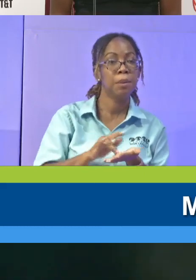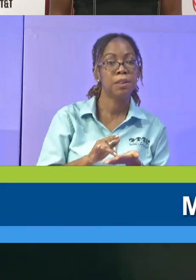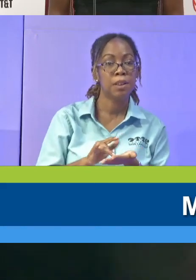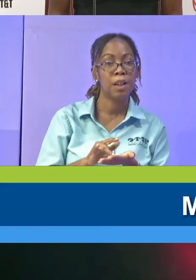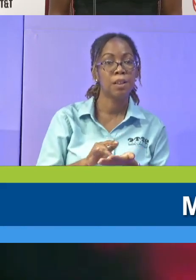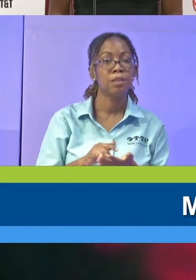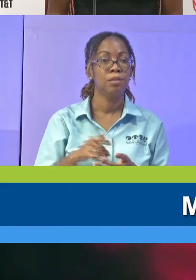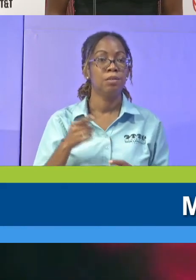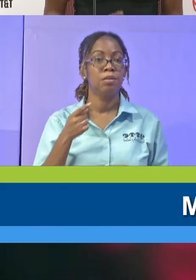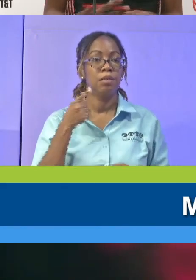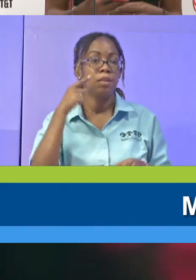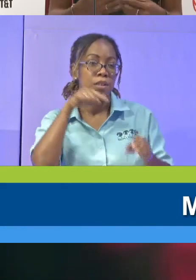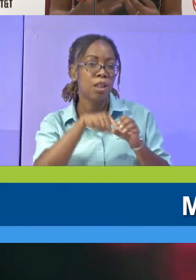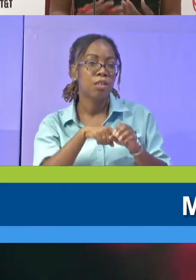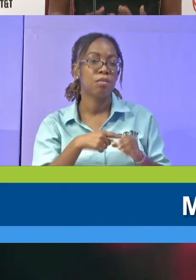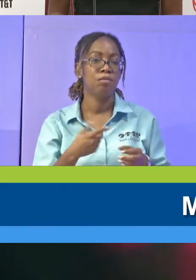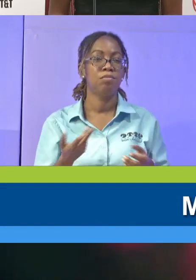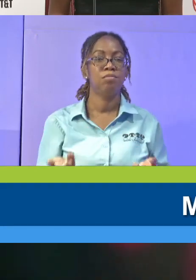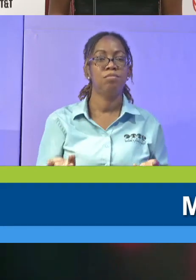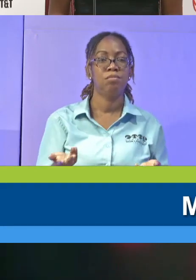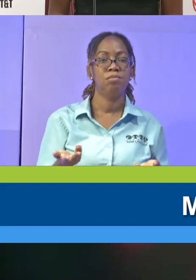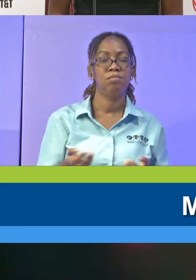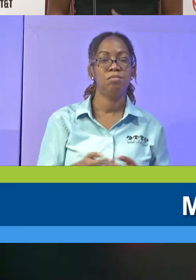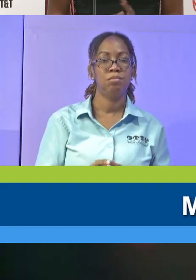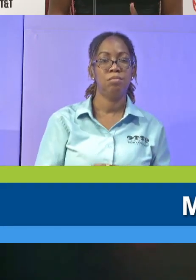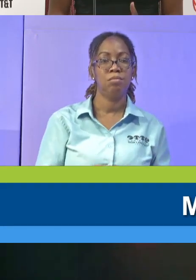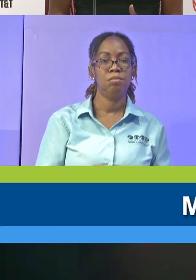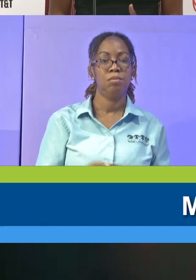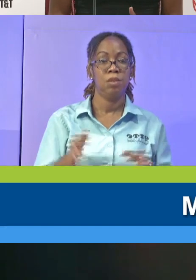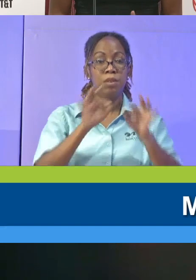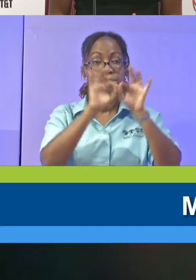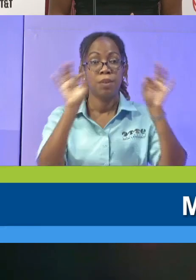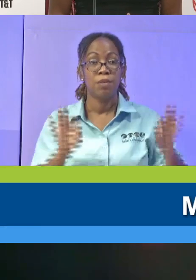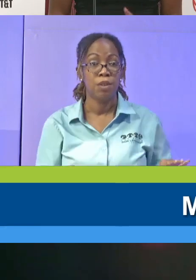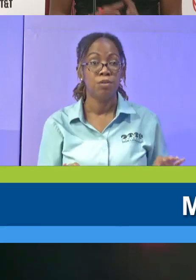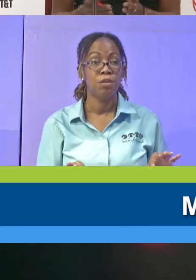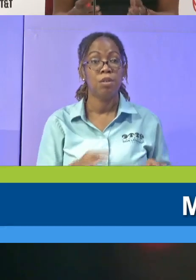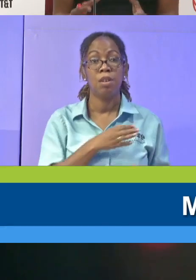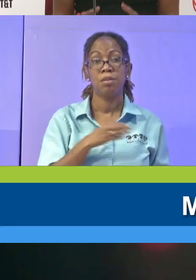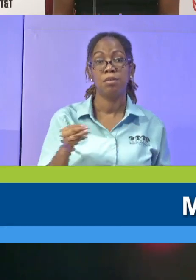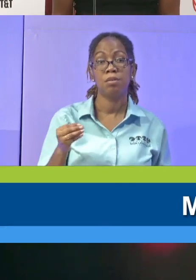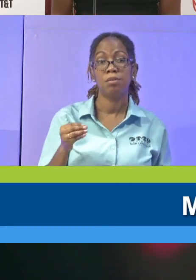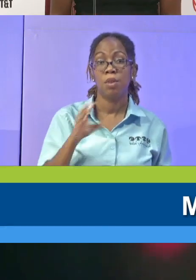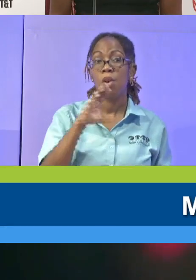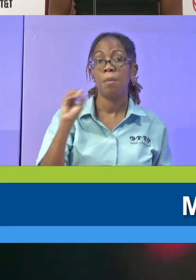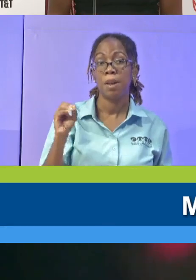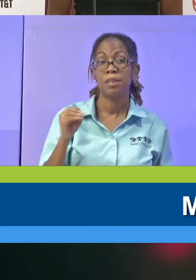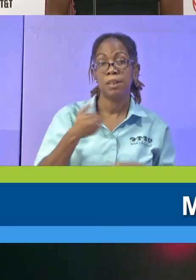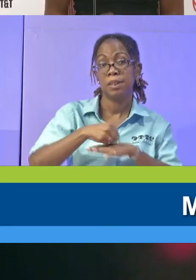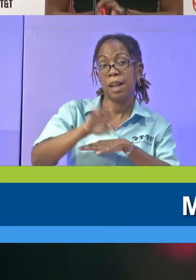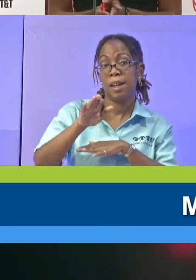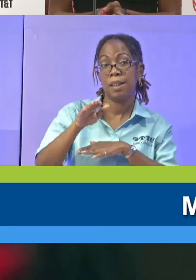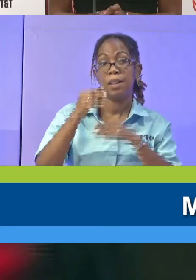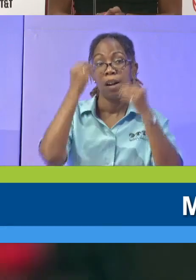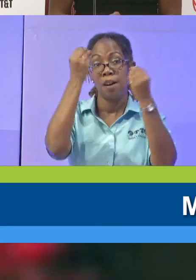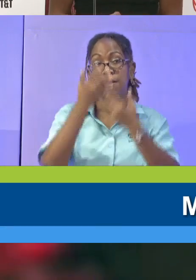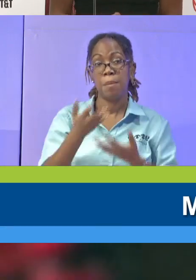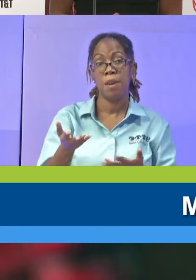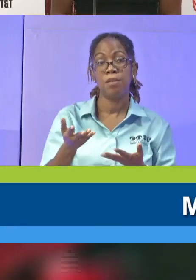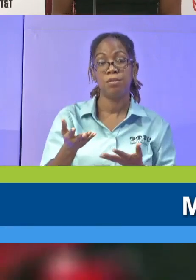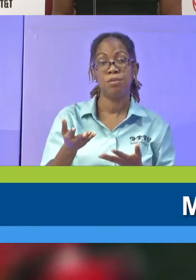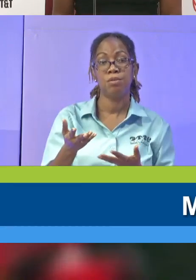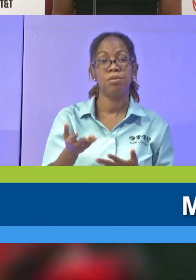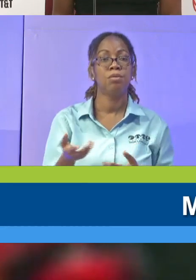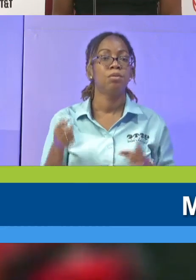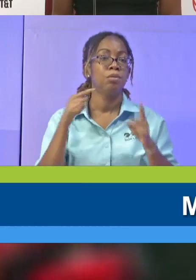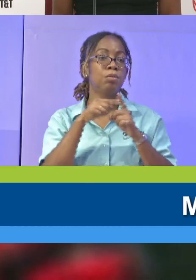kits. So the manufacturer or the sponsor submits the information on the clinical